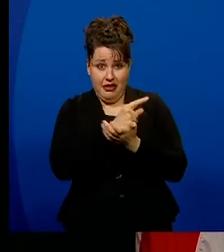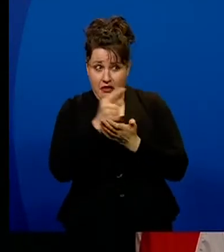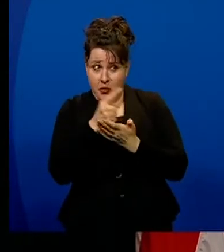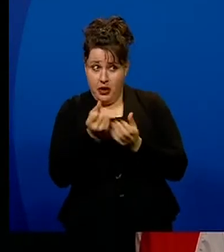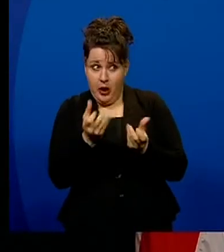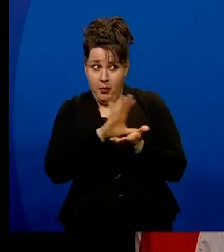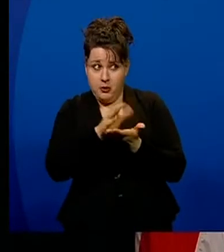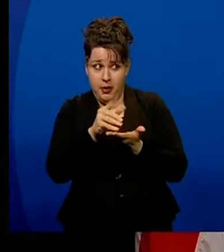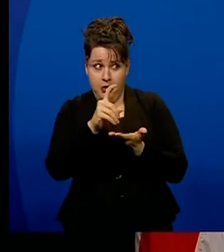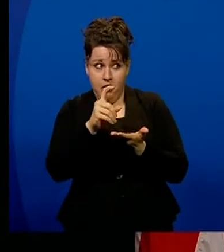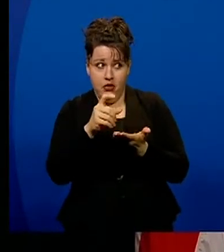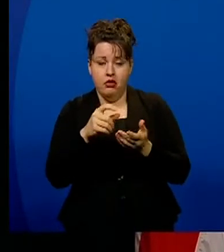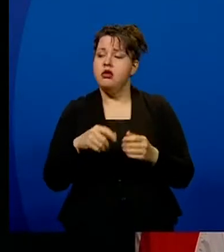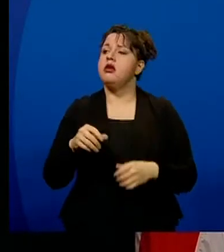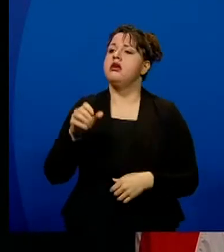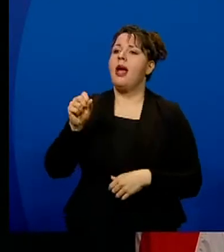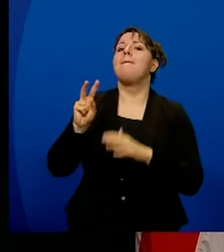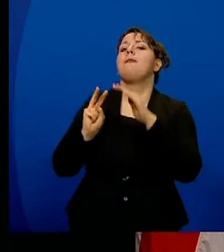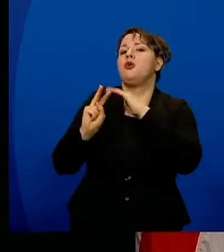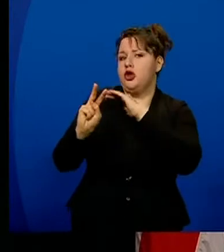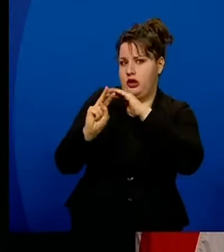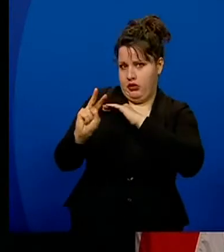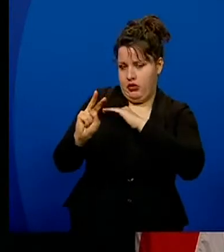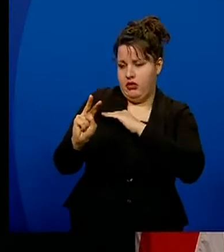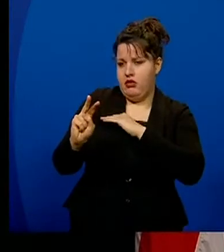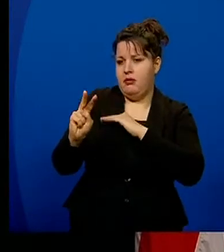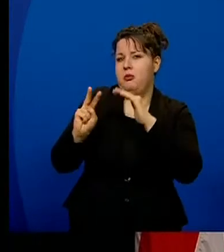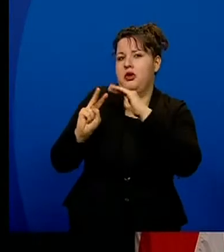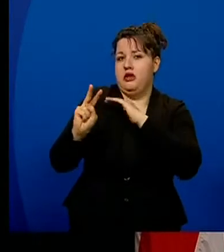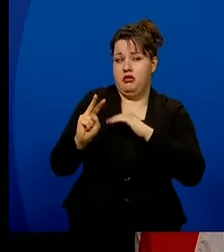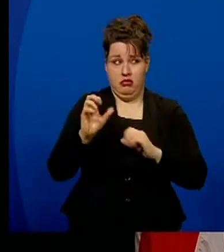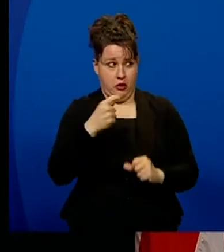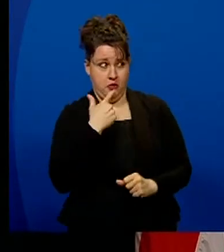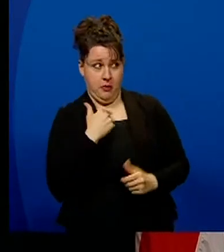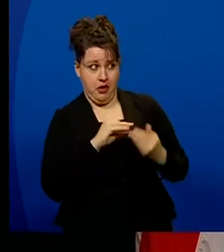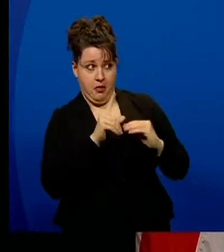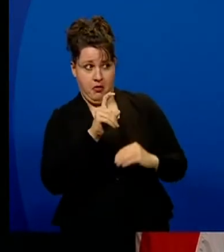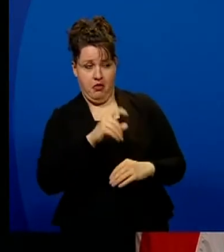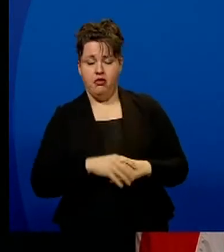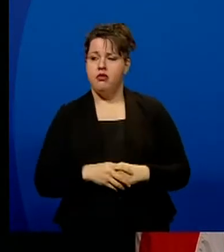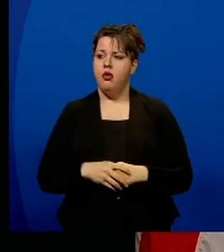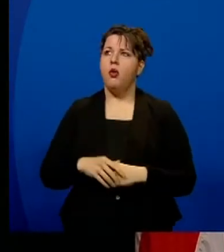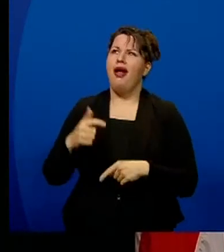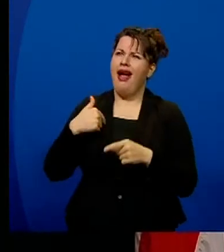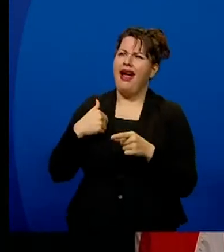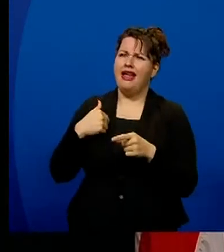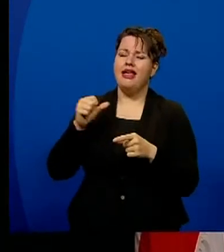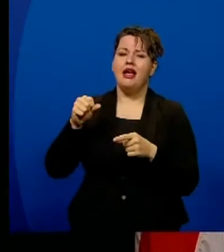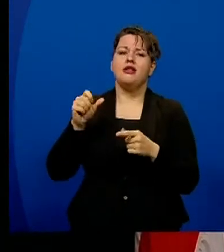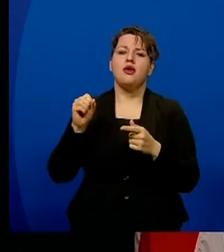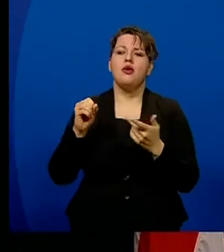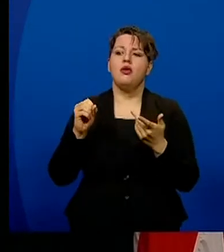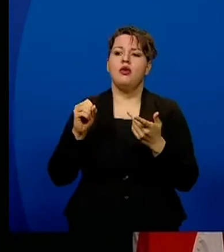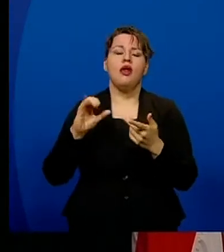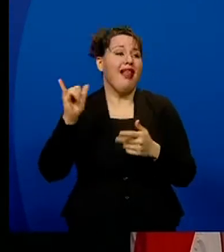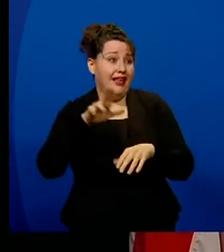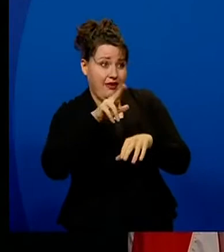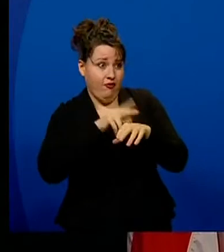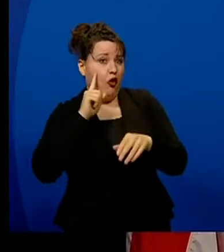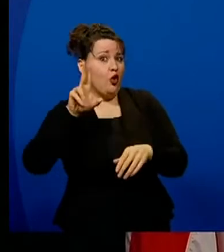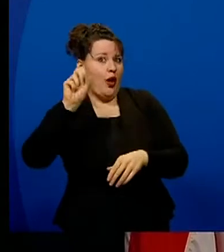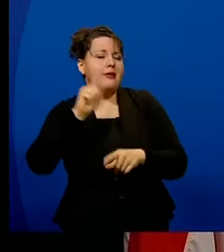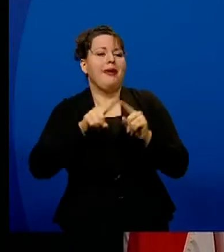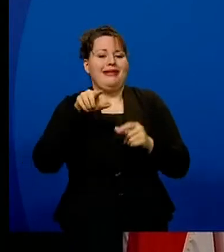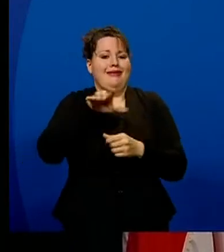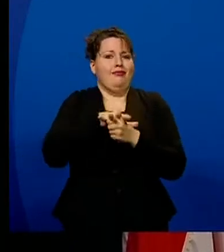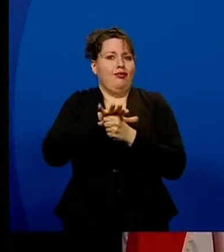weeklies? Yeah, projections. So can you say what that is? Well, I did. I mean, so this Like week nationally, but what about